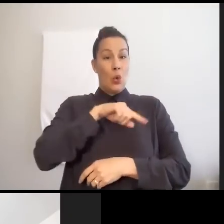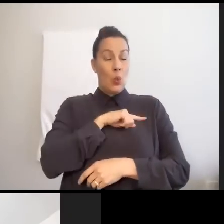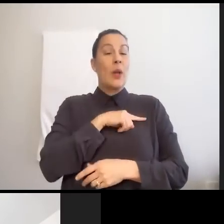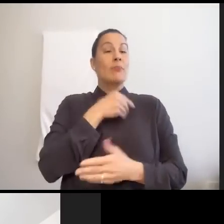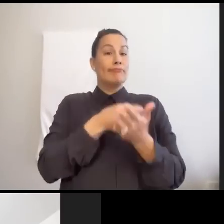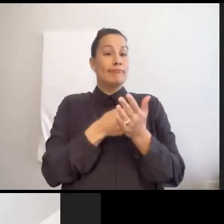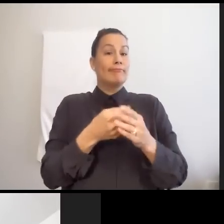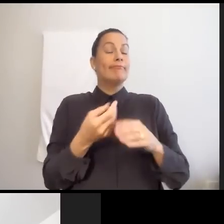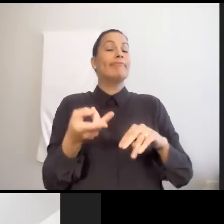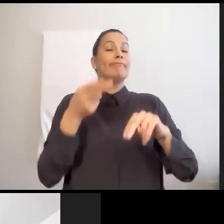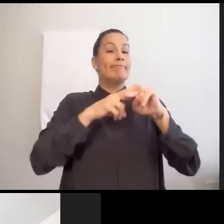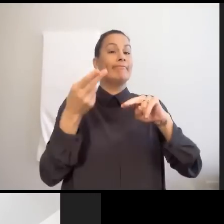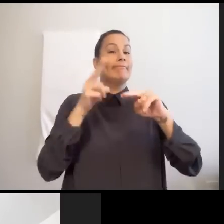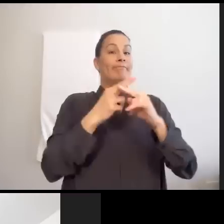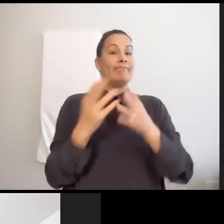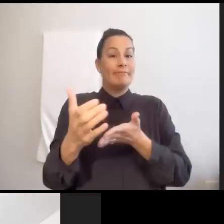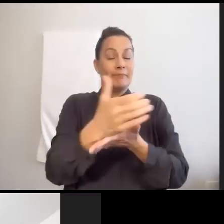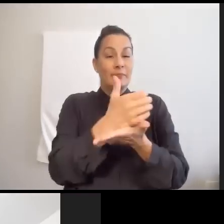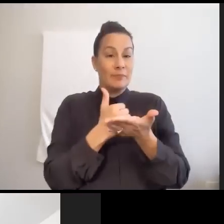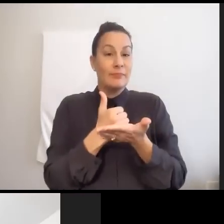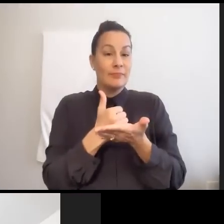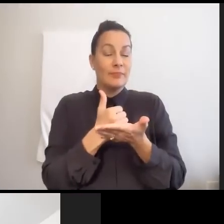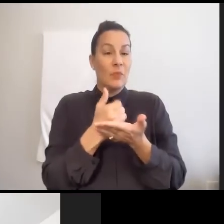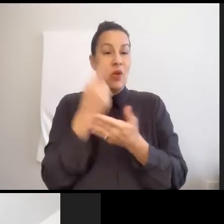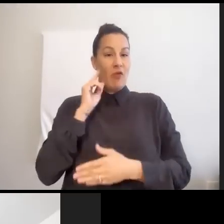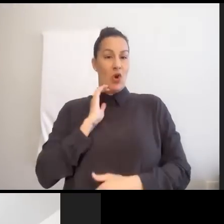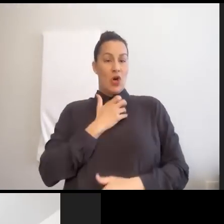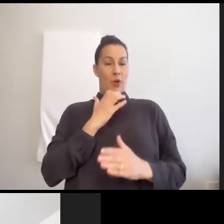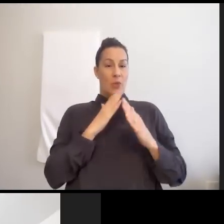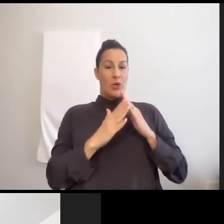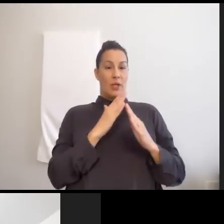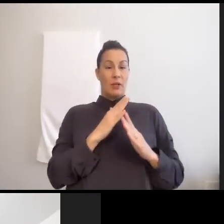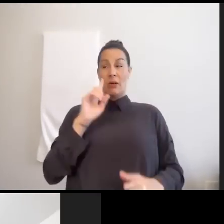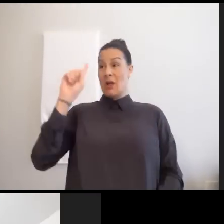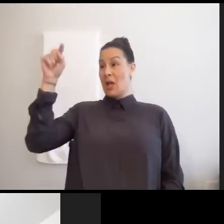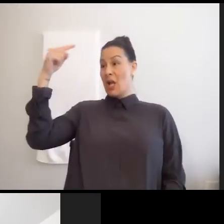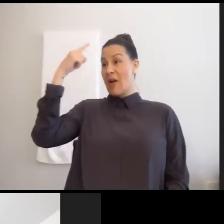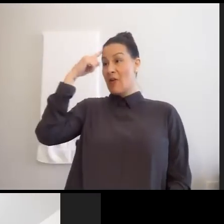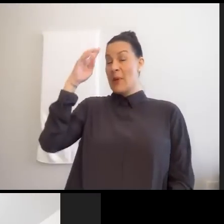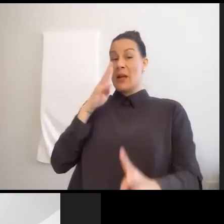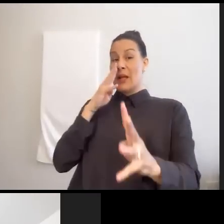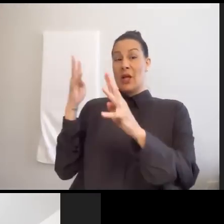long as the government continues to ignore us. And I hope everybody stays safe.